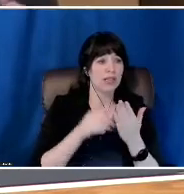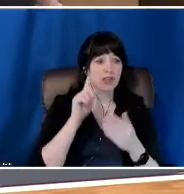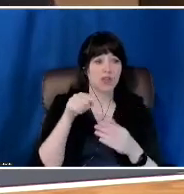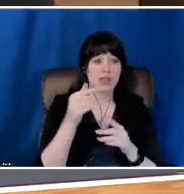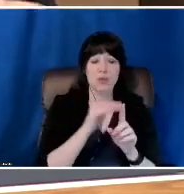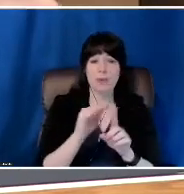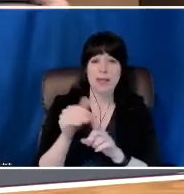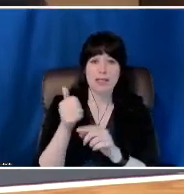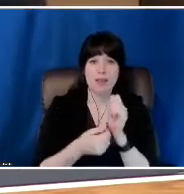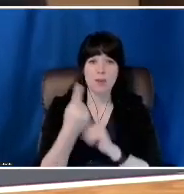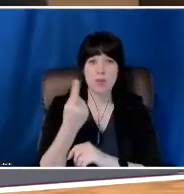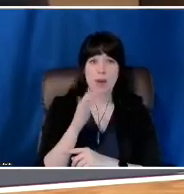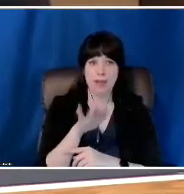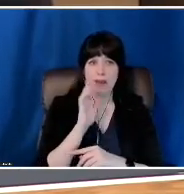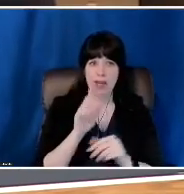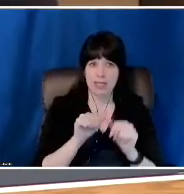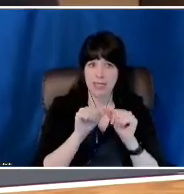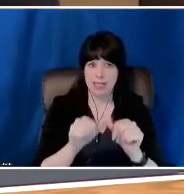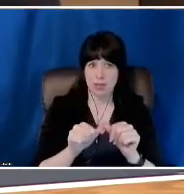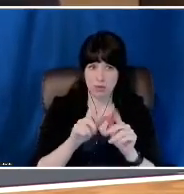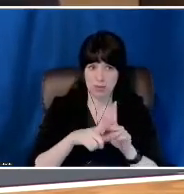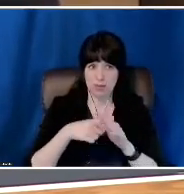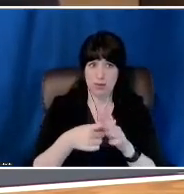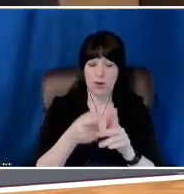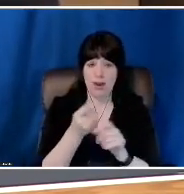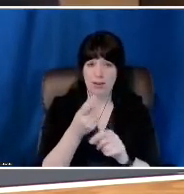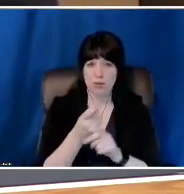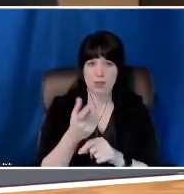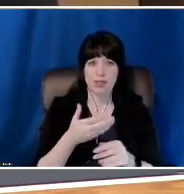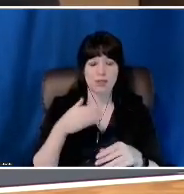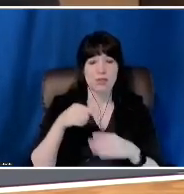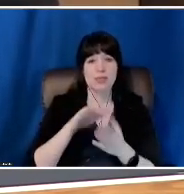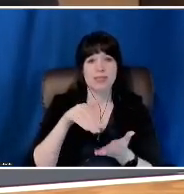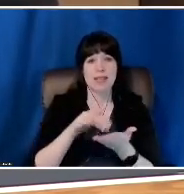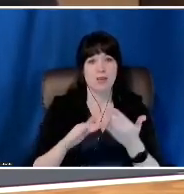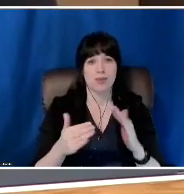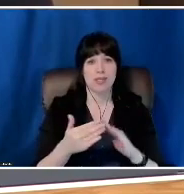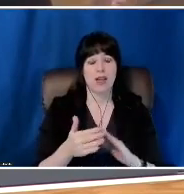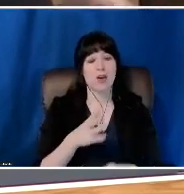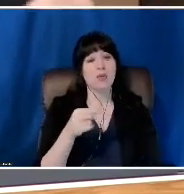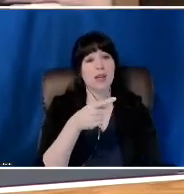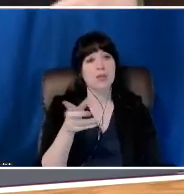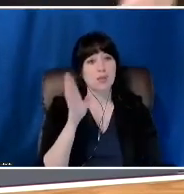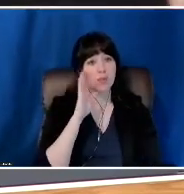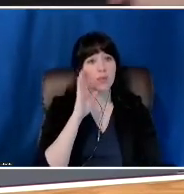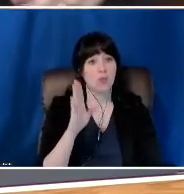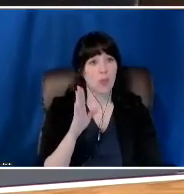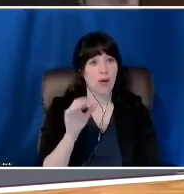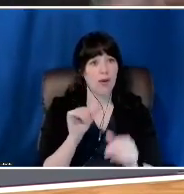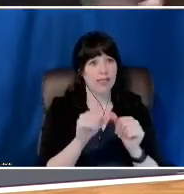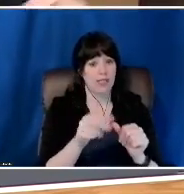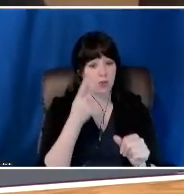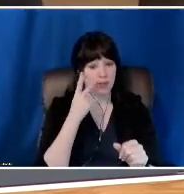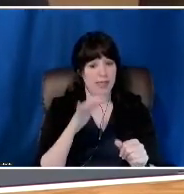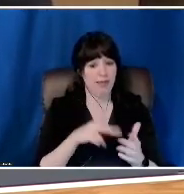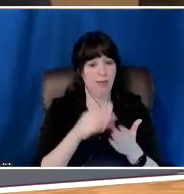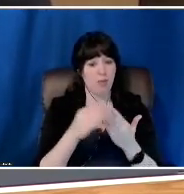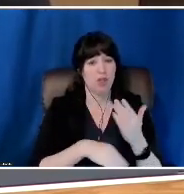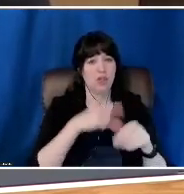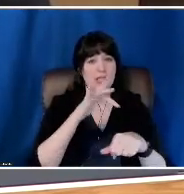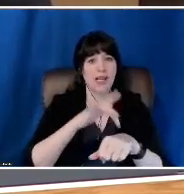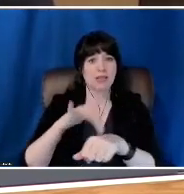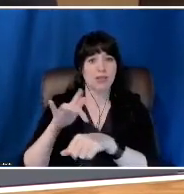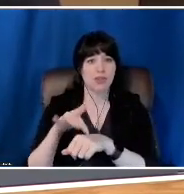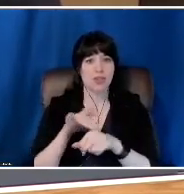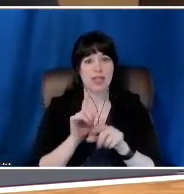everybody that that is continuing to be rolled out annually throughout downtown. And you will continue to see that project touch different block fronts over